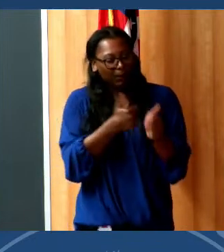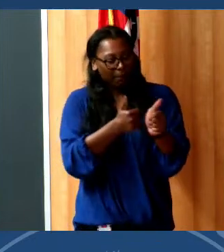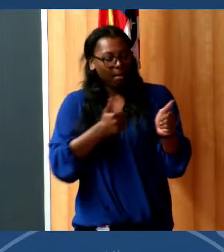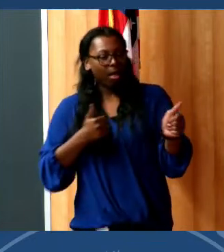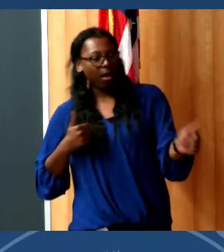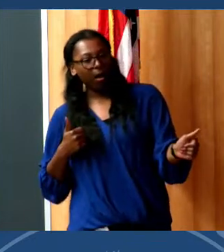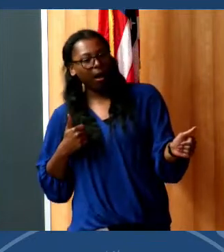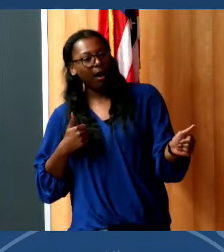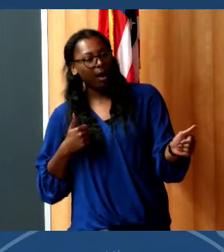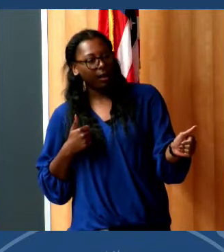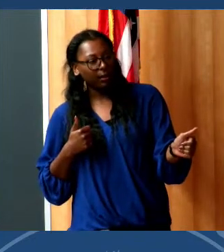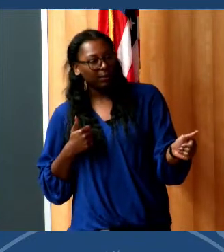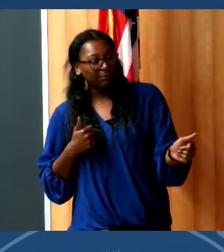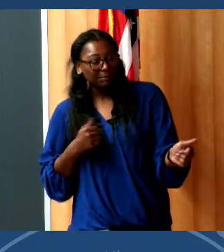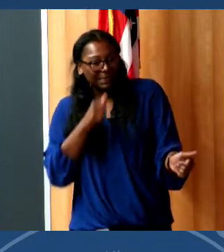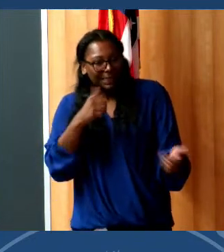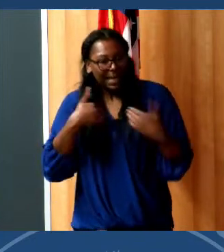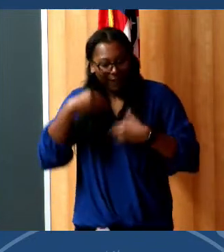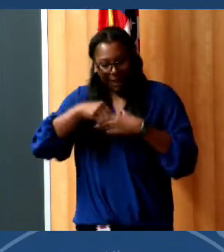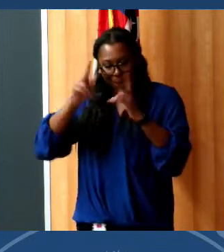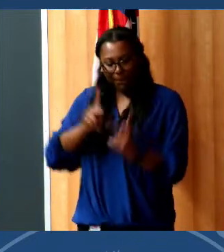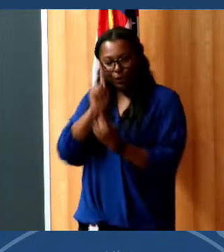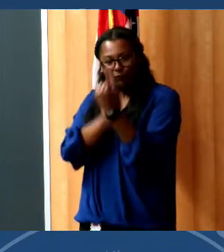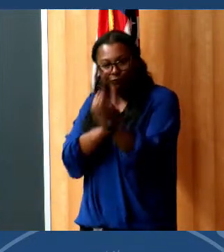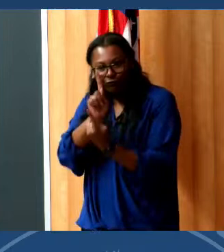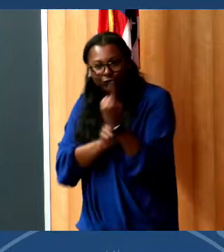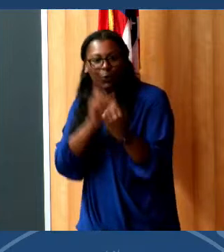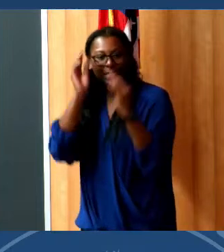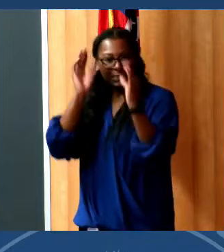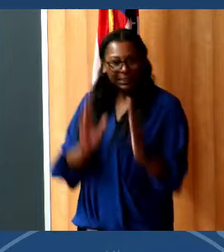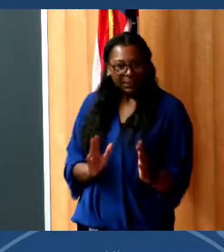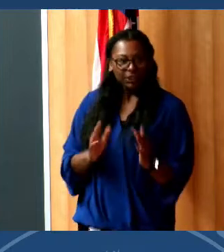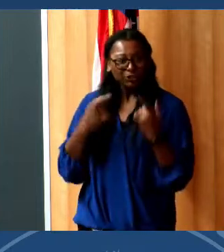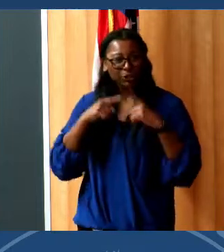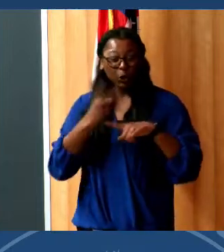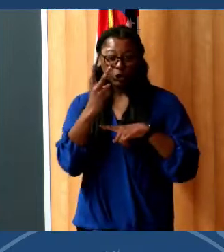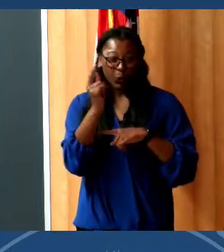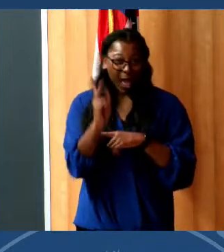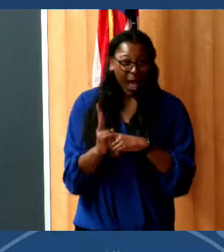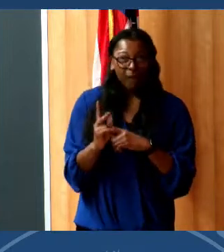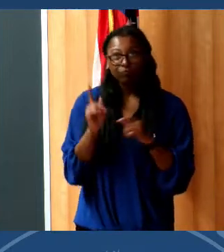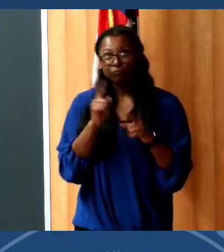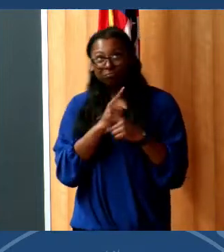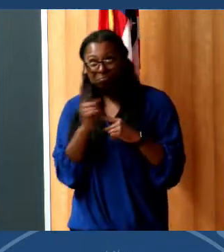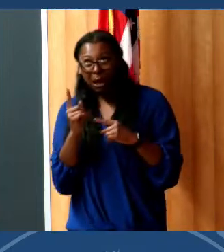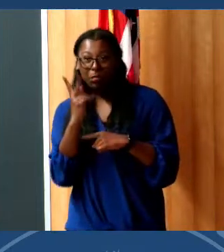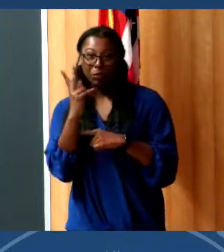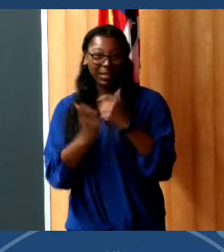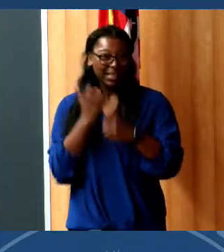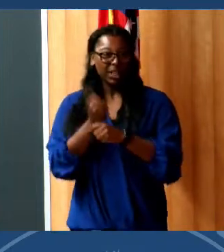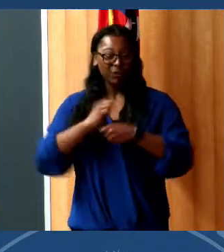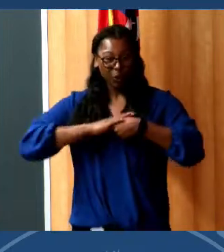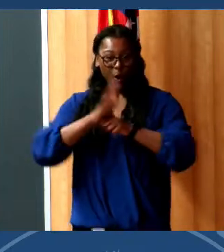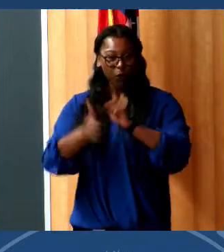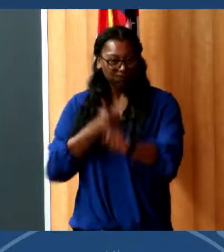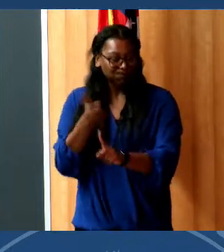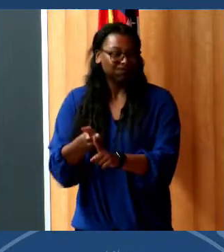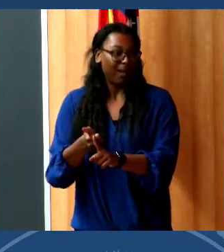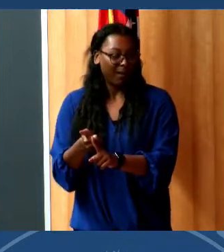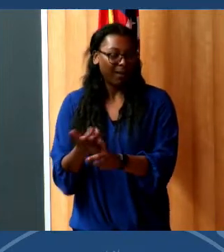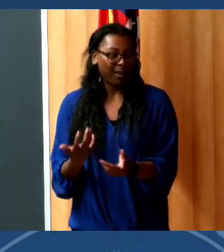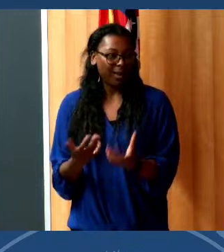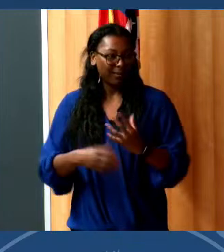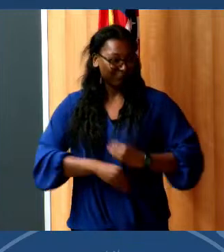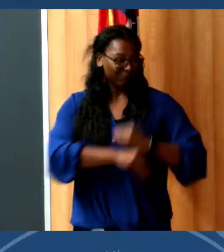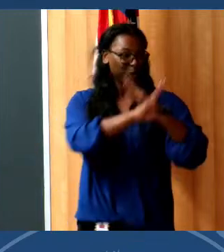behind without that in-person instruction during 2.5, 3 years of COVID, where they weren't in